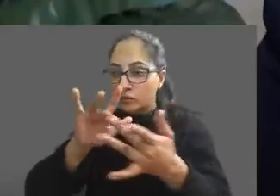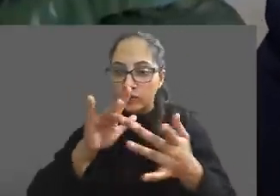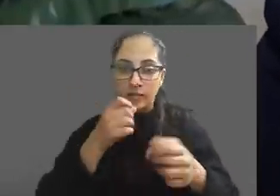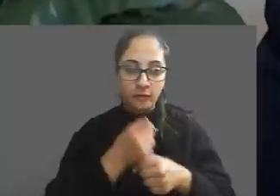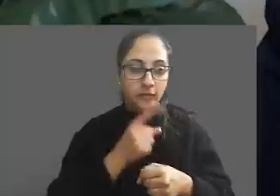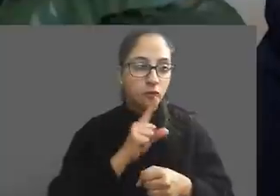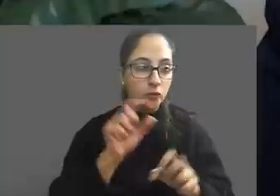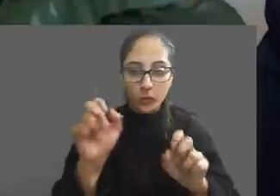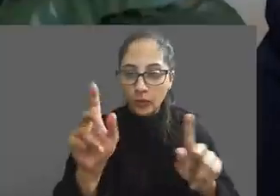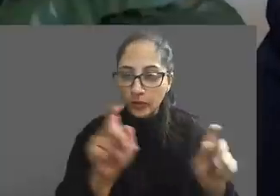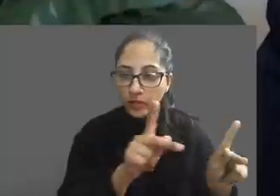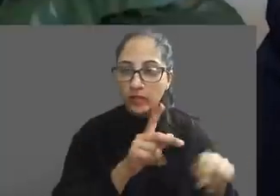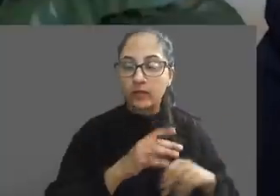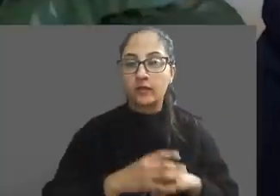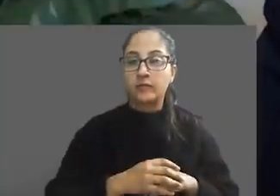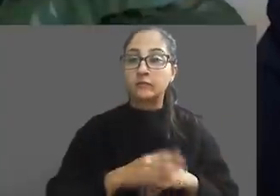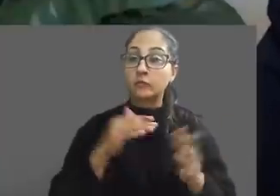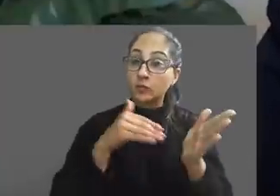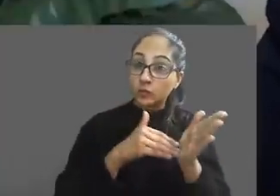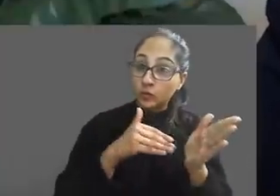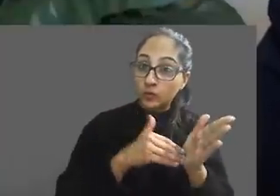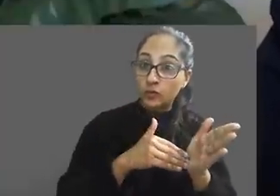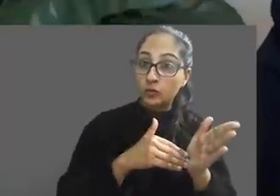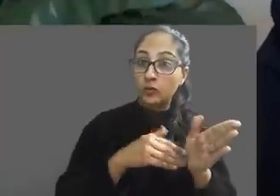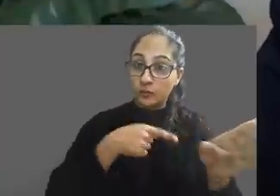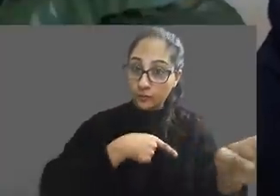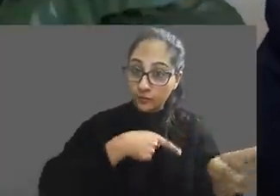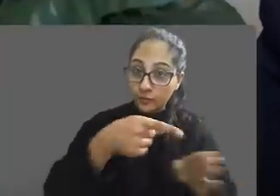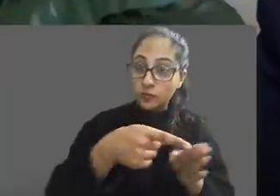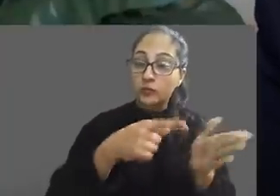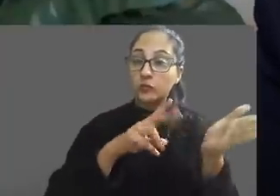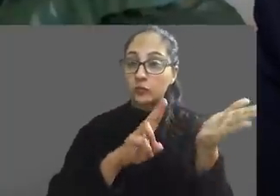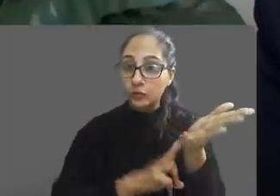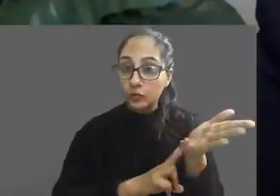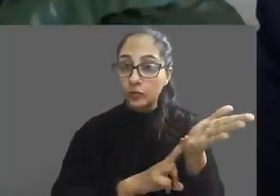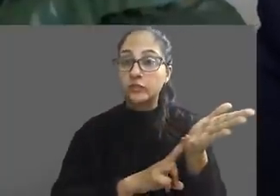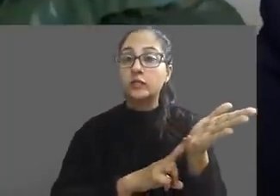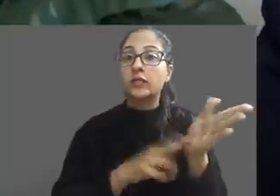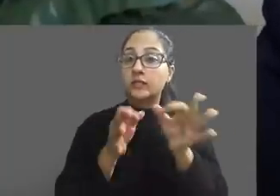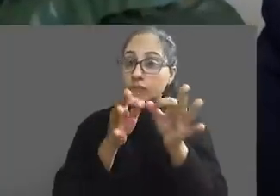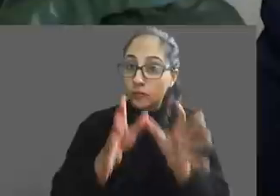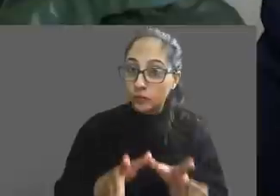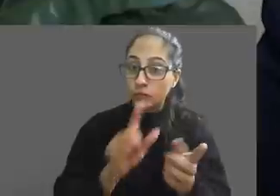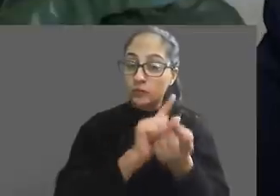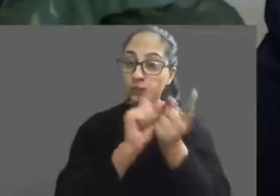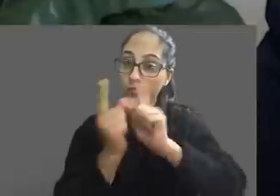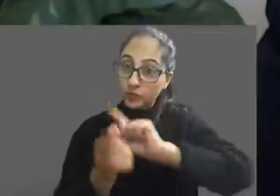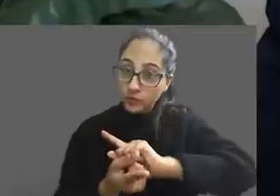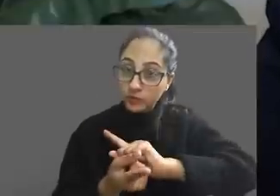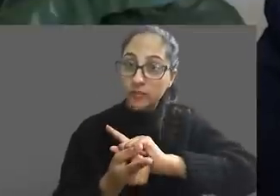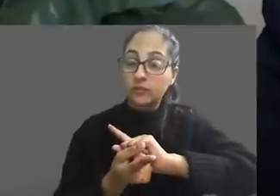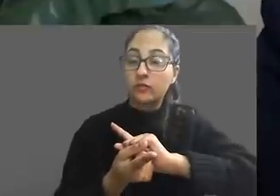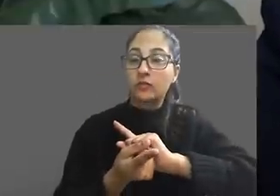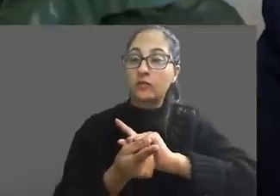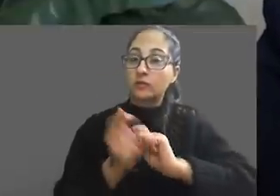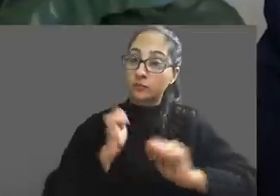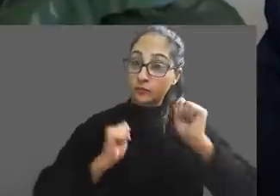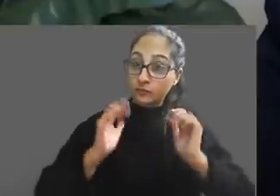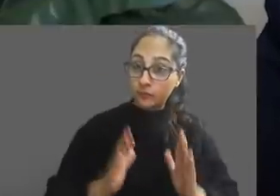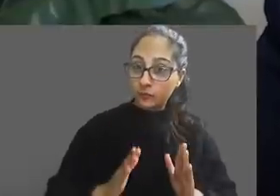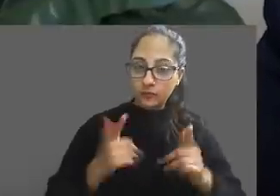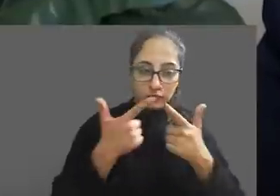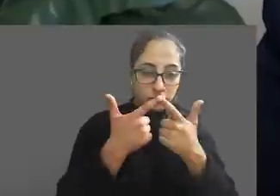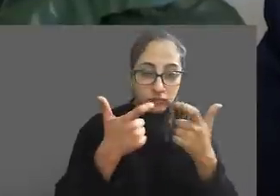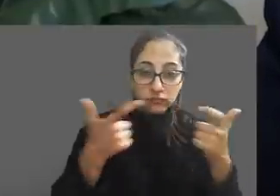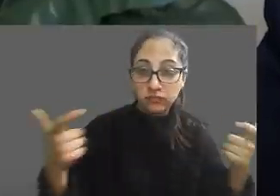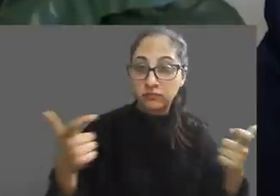online content for us, teachers providing religious and secular education for our children, members of councils,